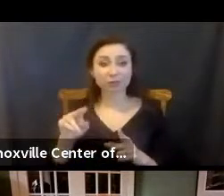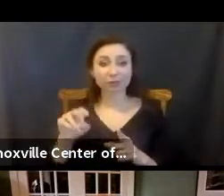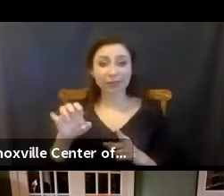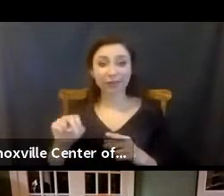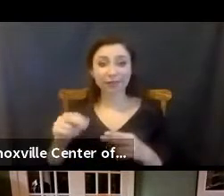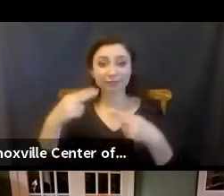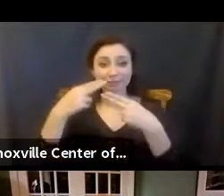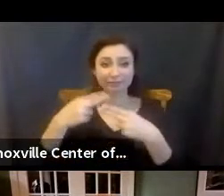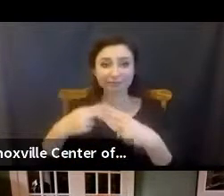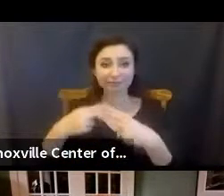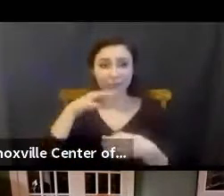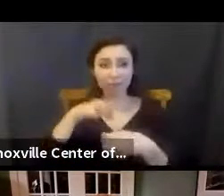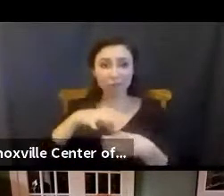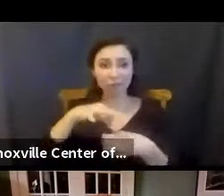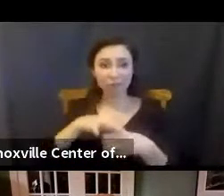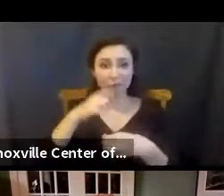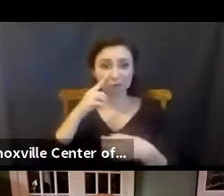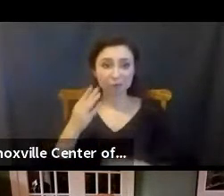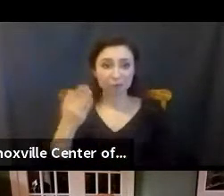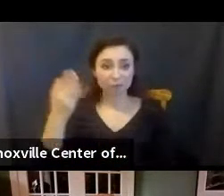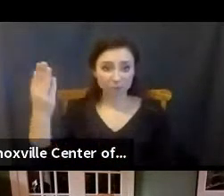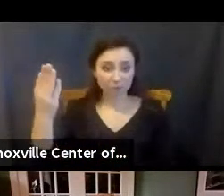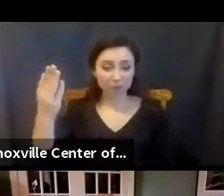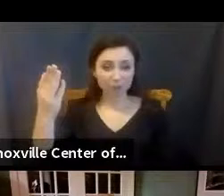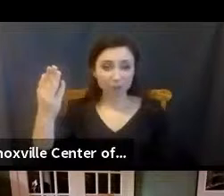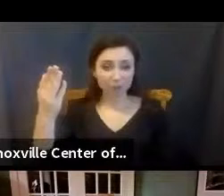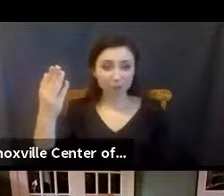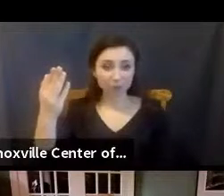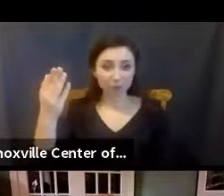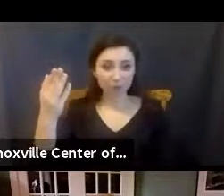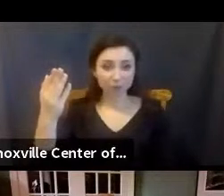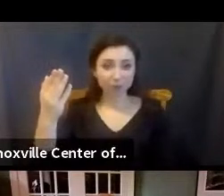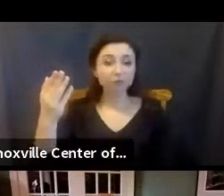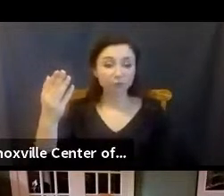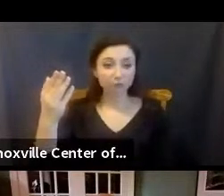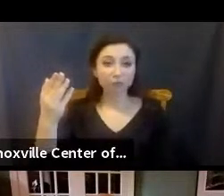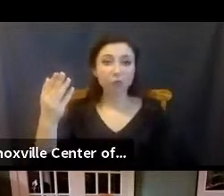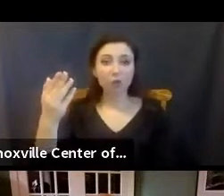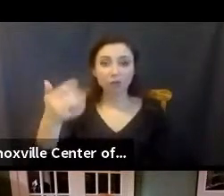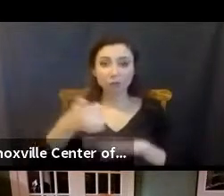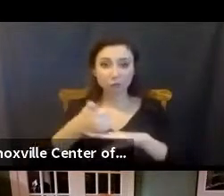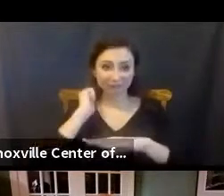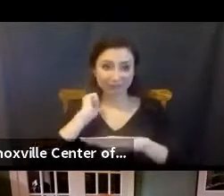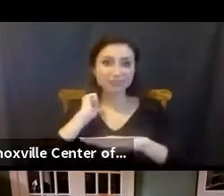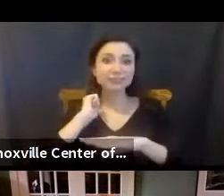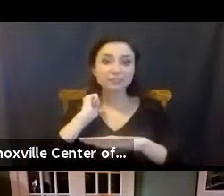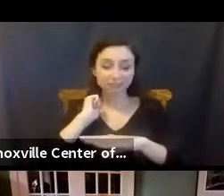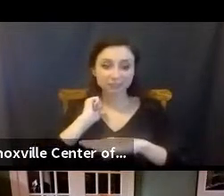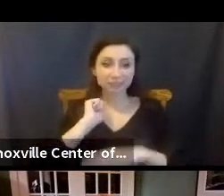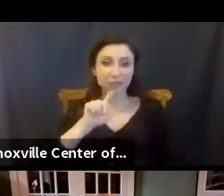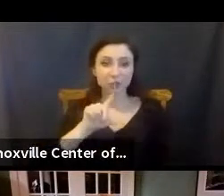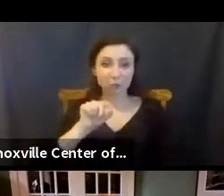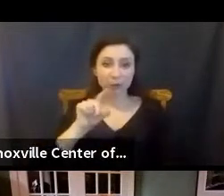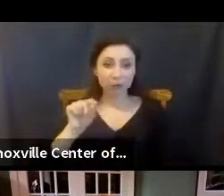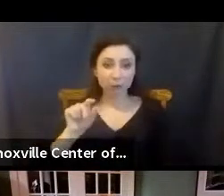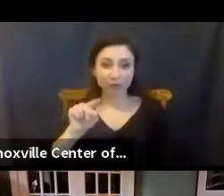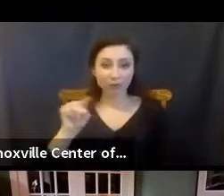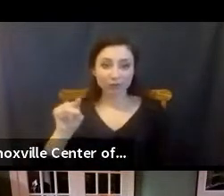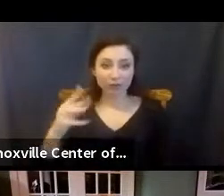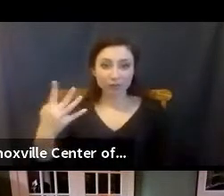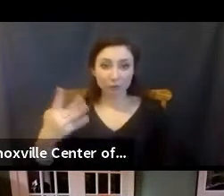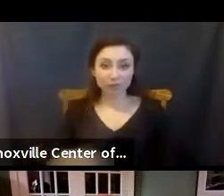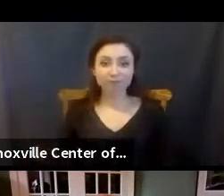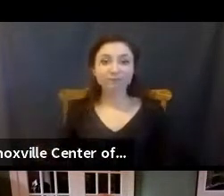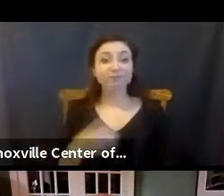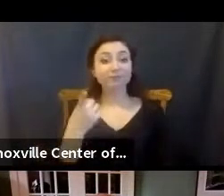on the motion or the motion right to rescind 2020-4. Dr.